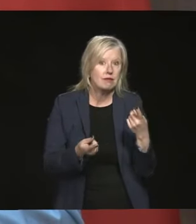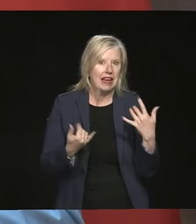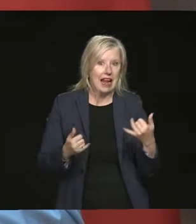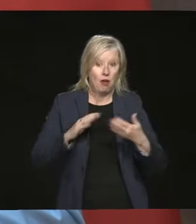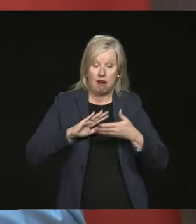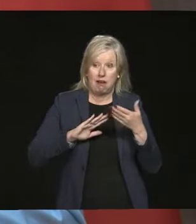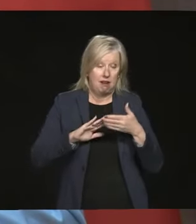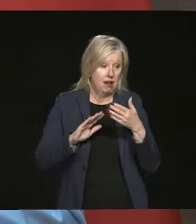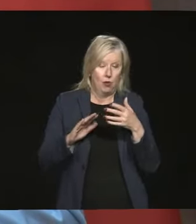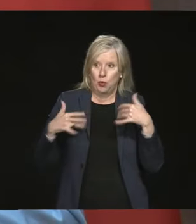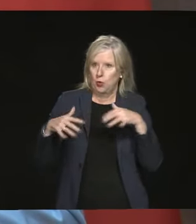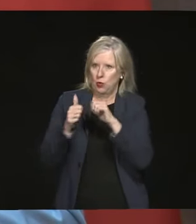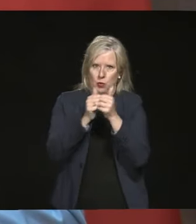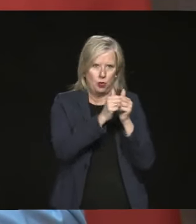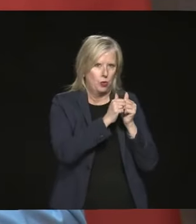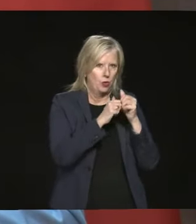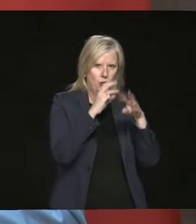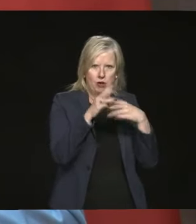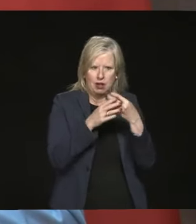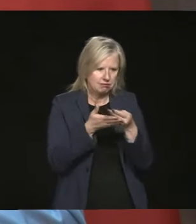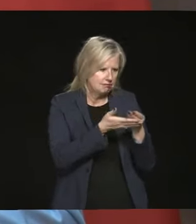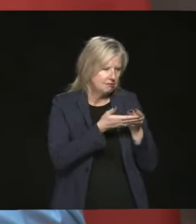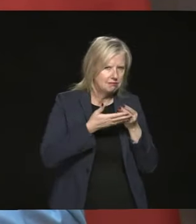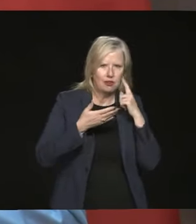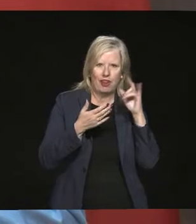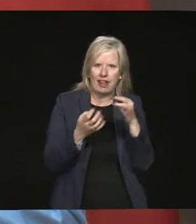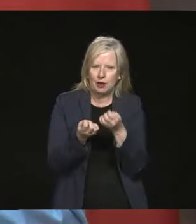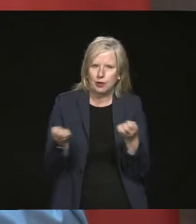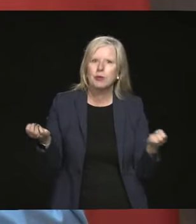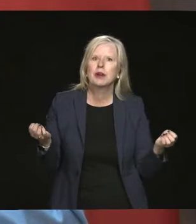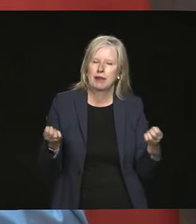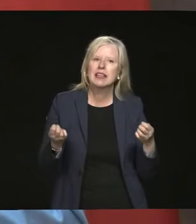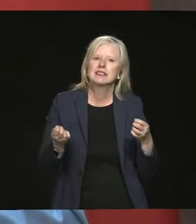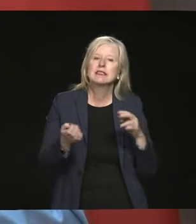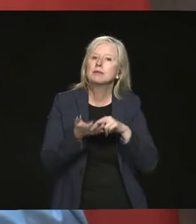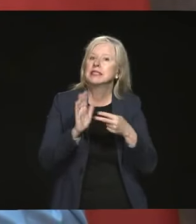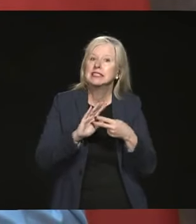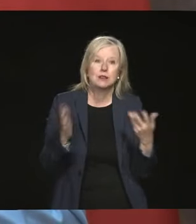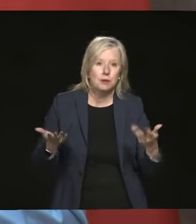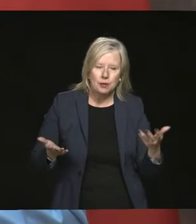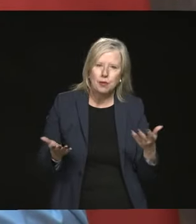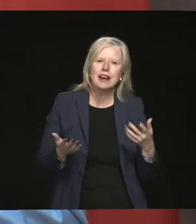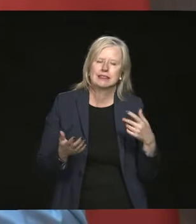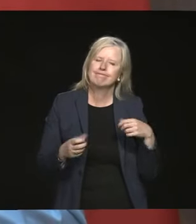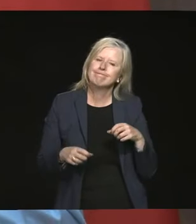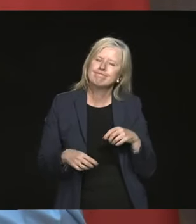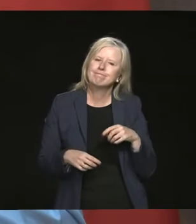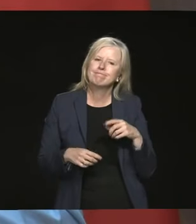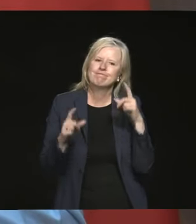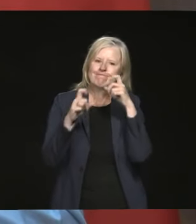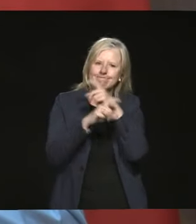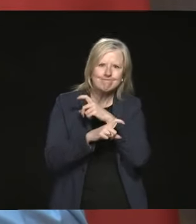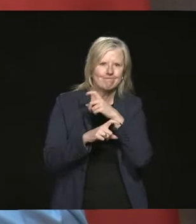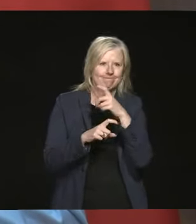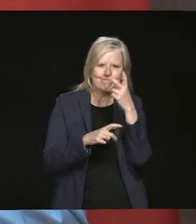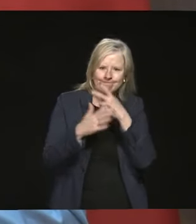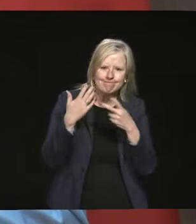global environment, which results in complex and sometimes unpredictable supply